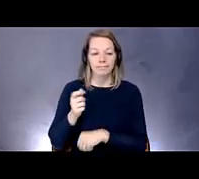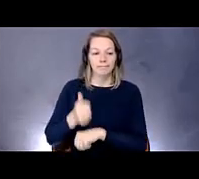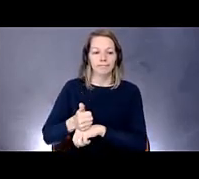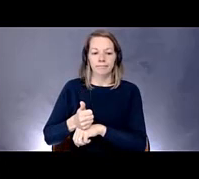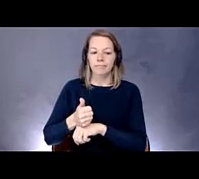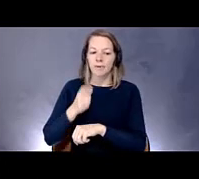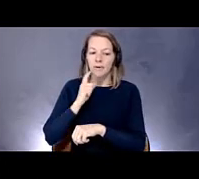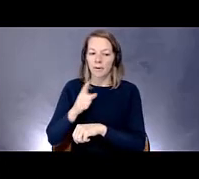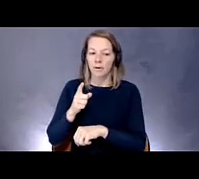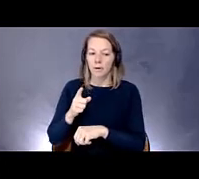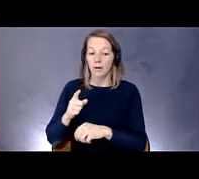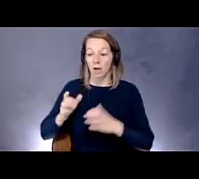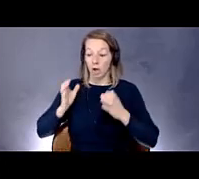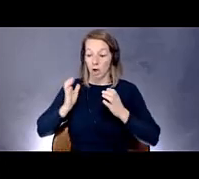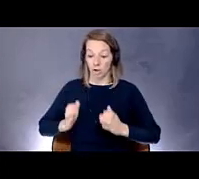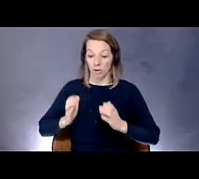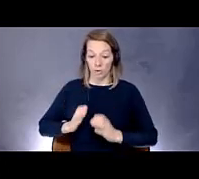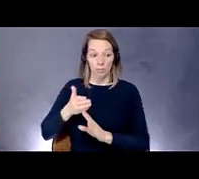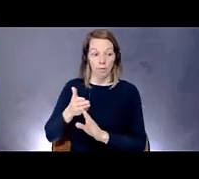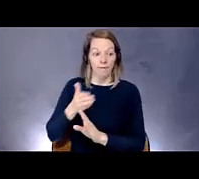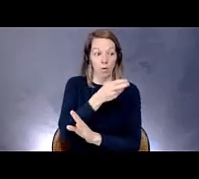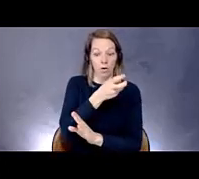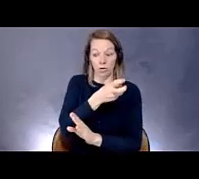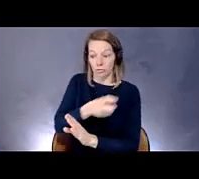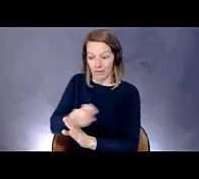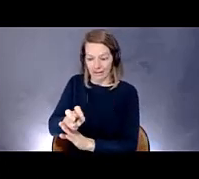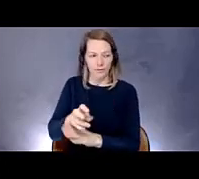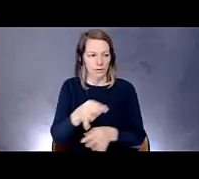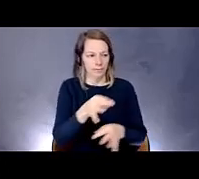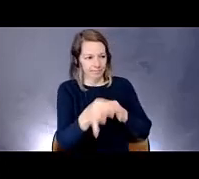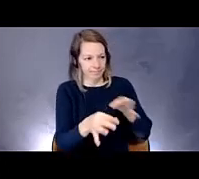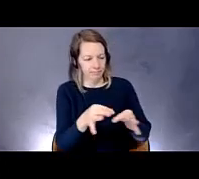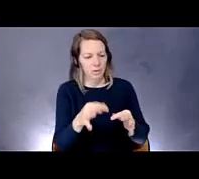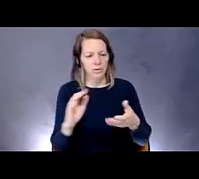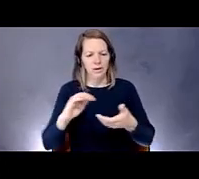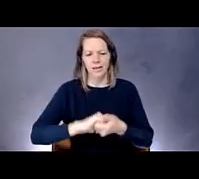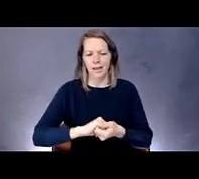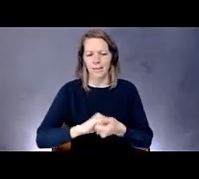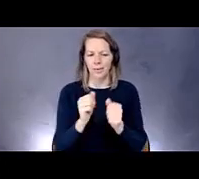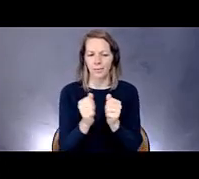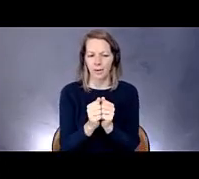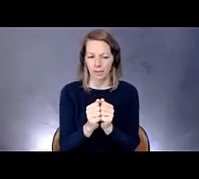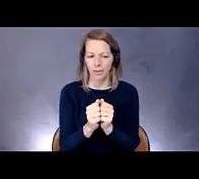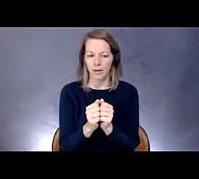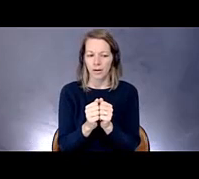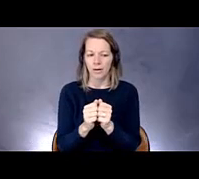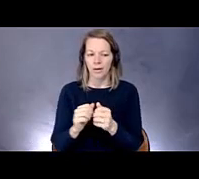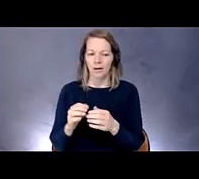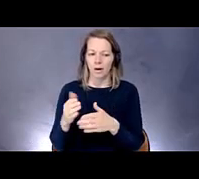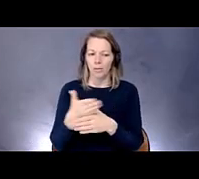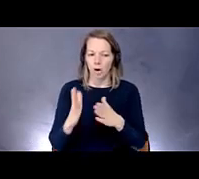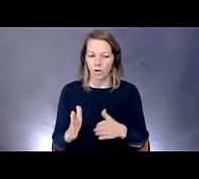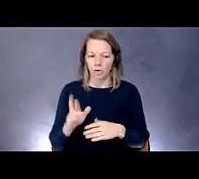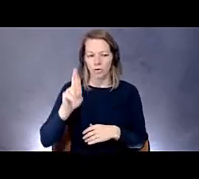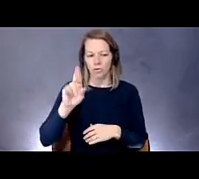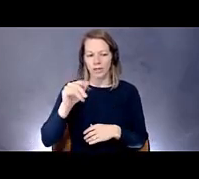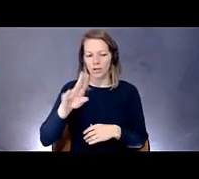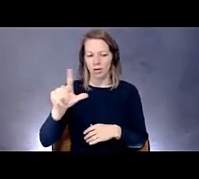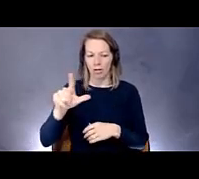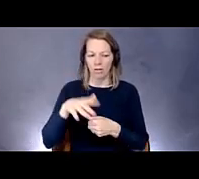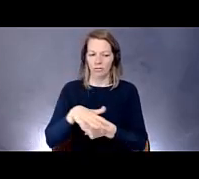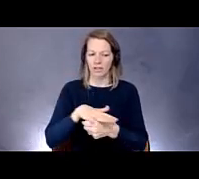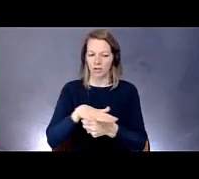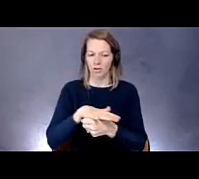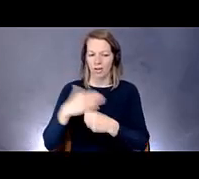before customers even come over to us on the Connect for Health Colorado side. So we are collaborating with our partners in the regional